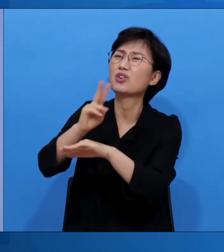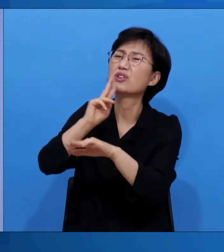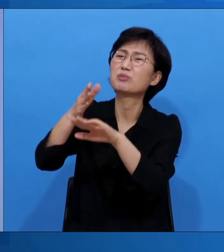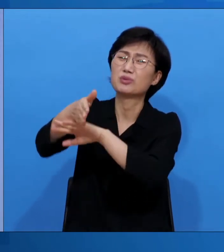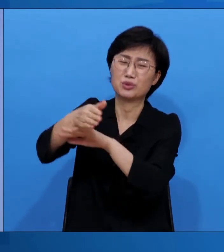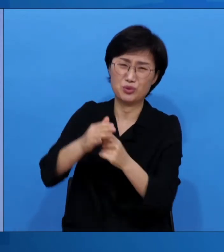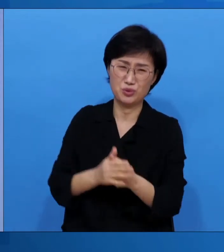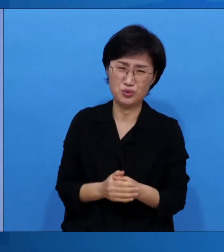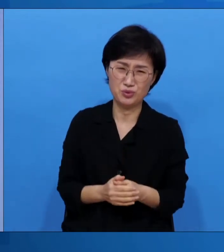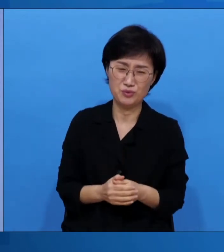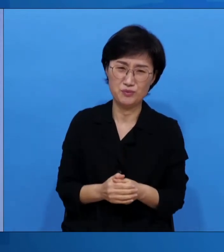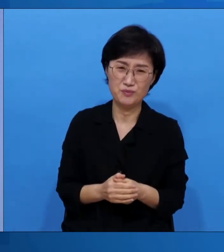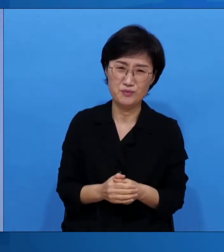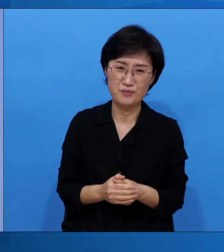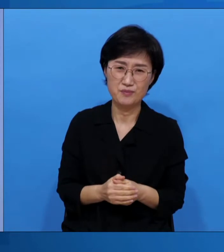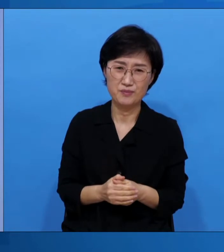late.